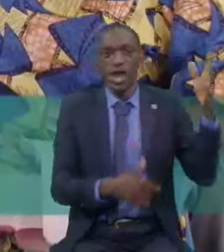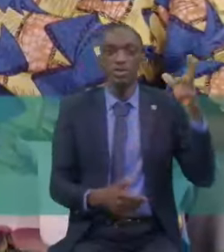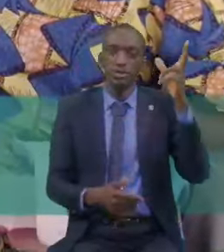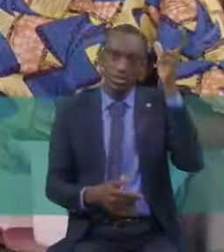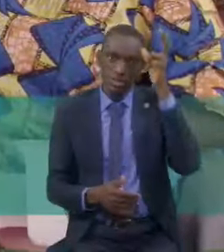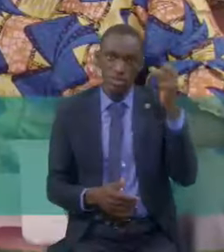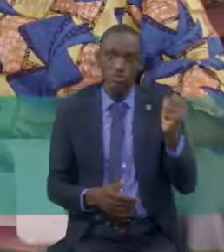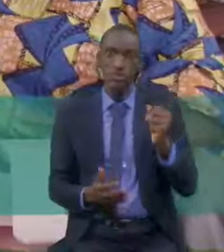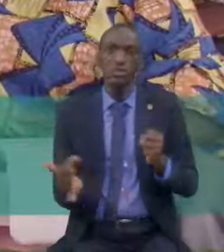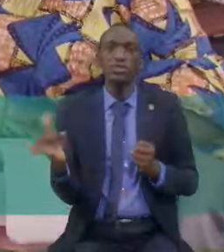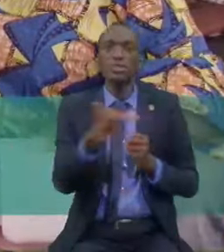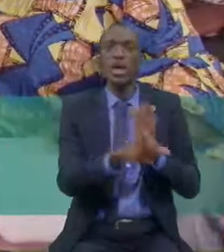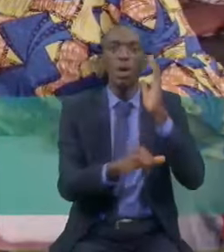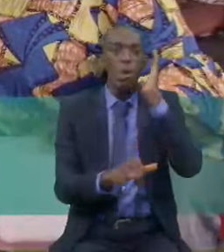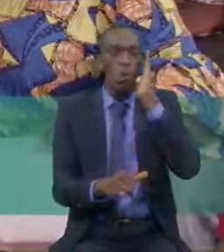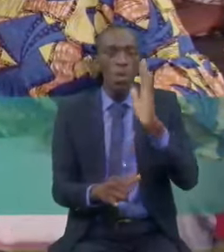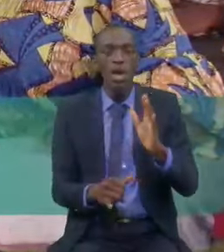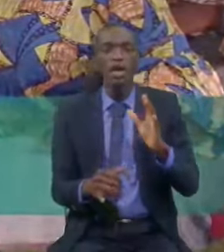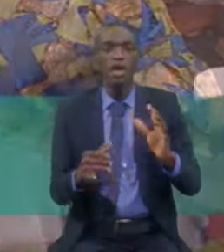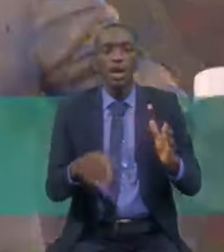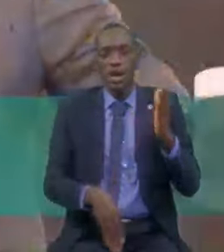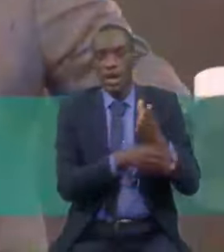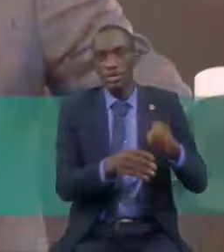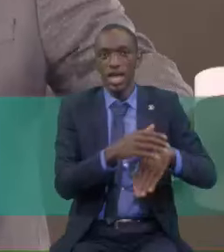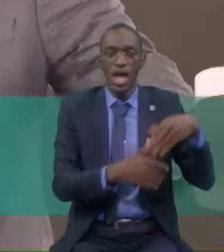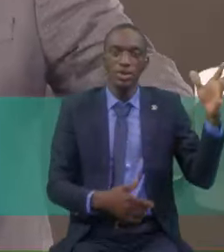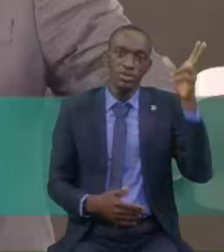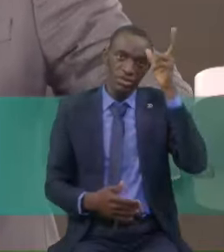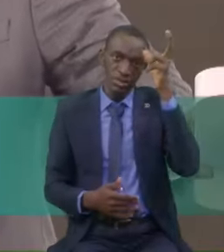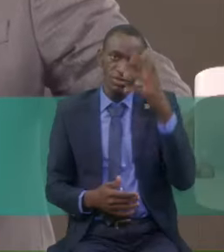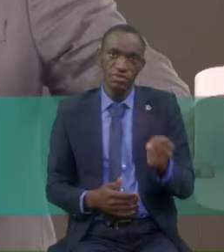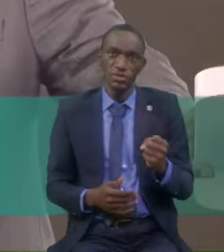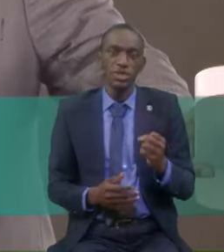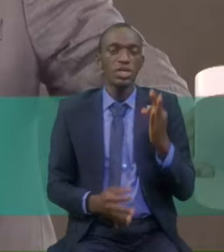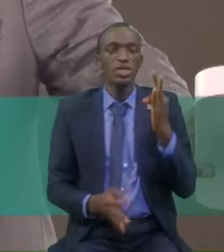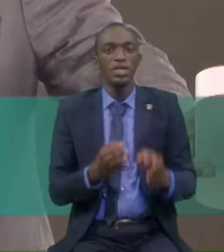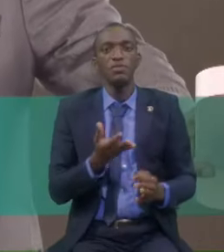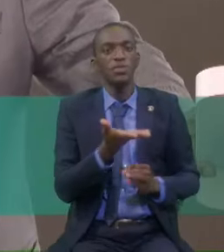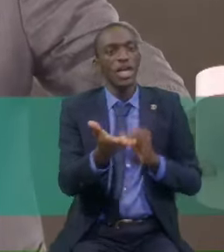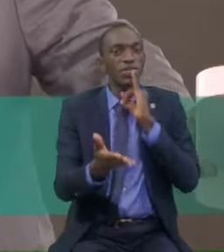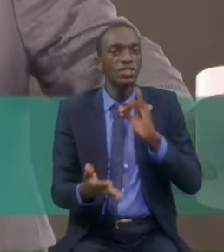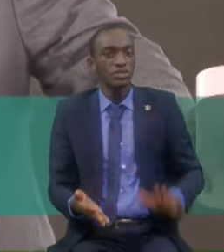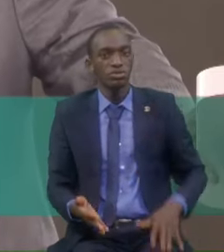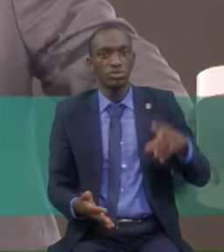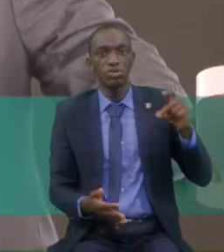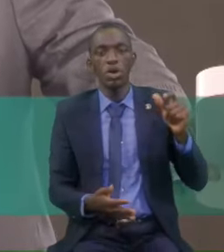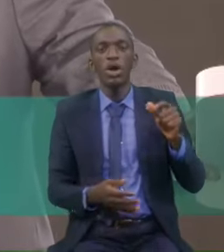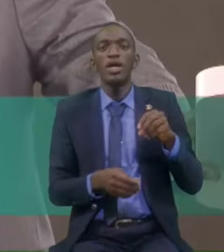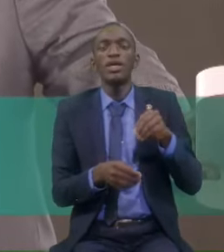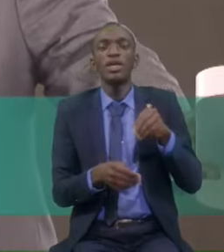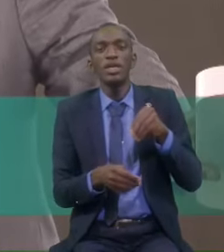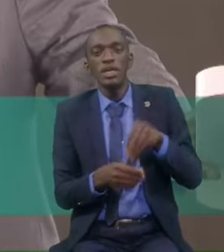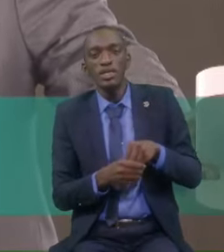out devils. If there is a dog, a barking dog in